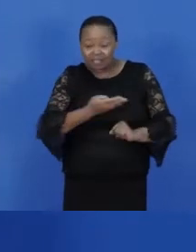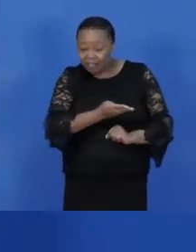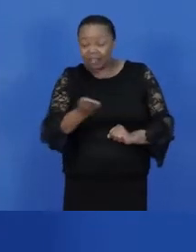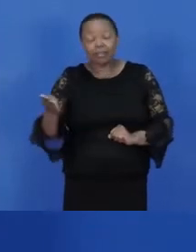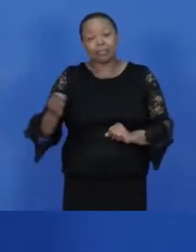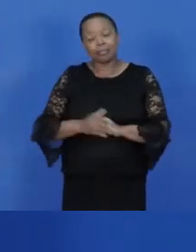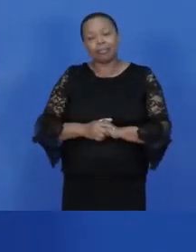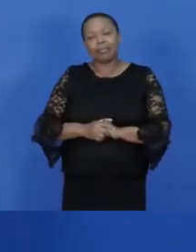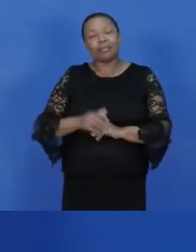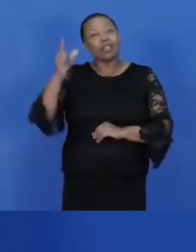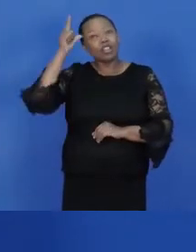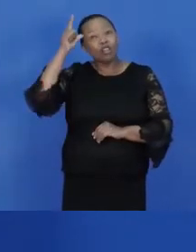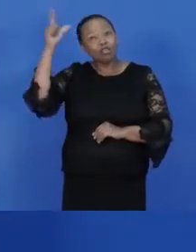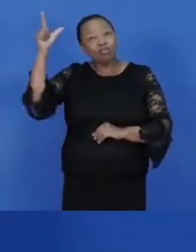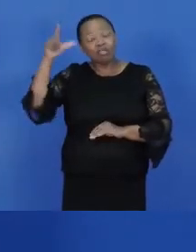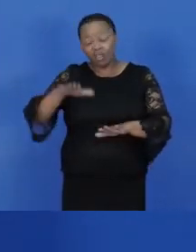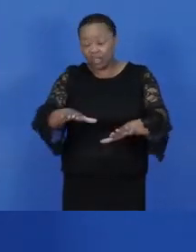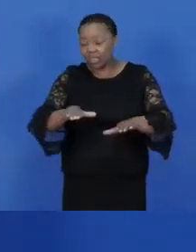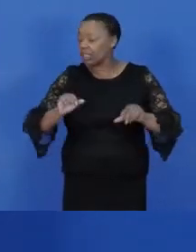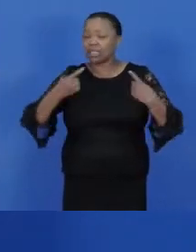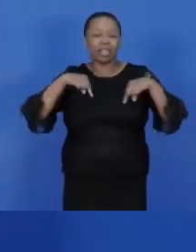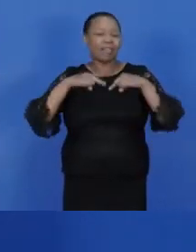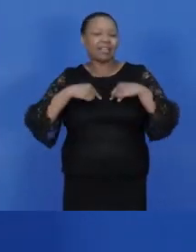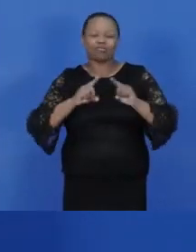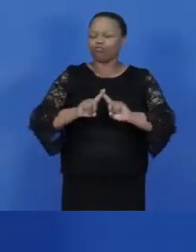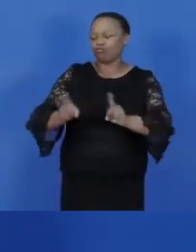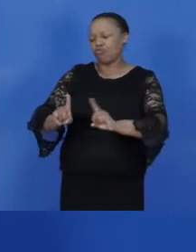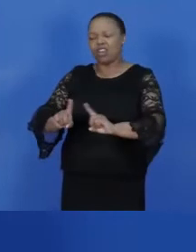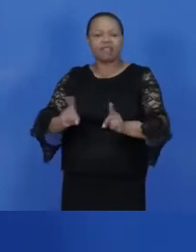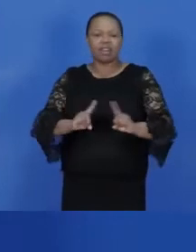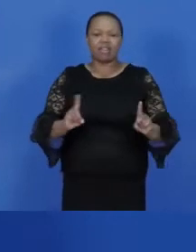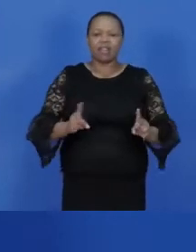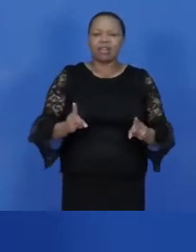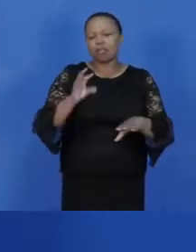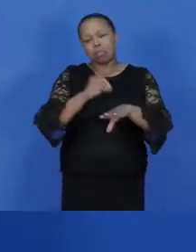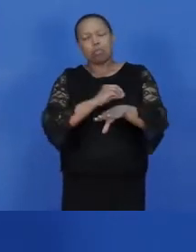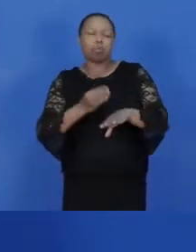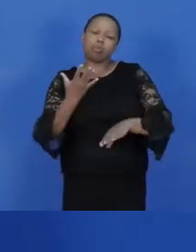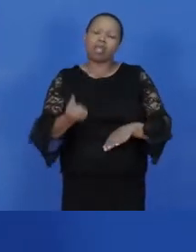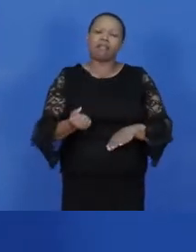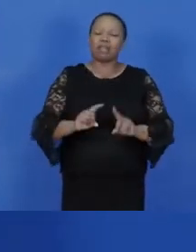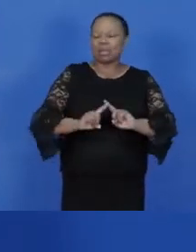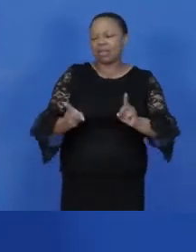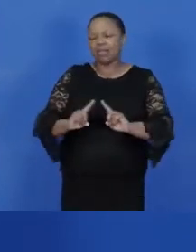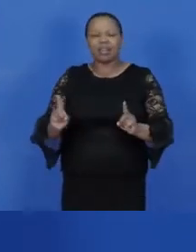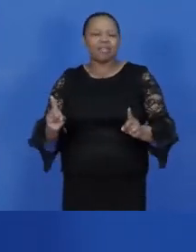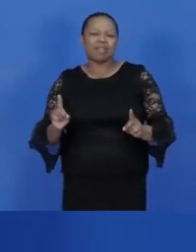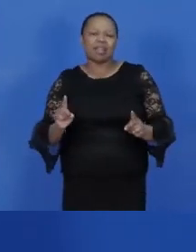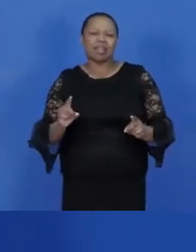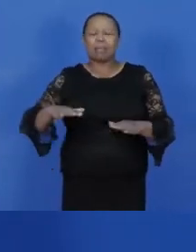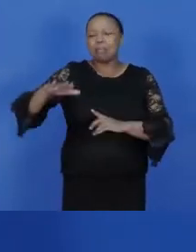Lord delivers us in every area of affliction, in every area that is not right in